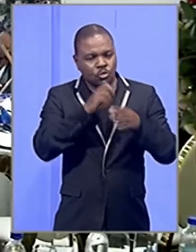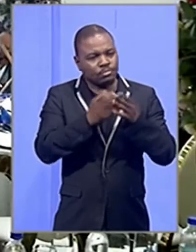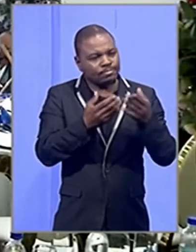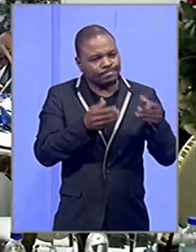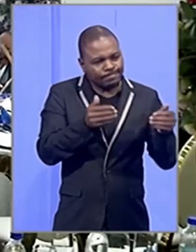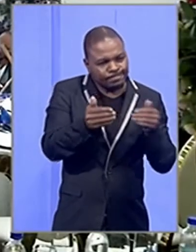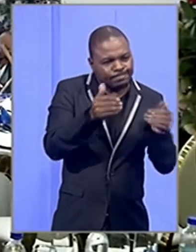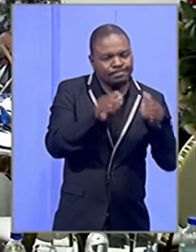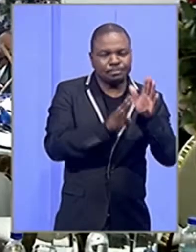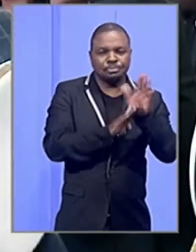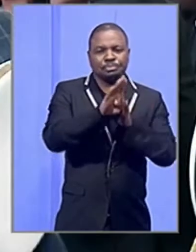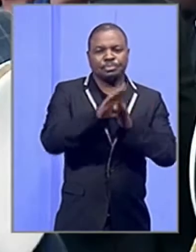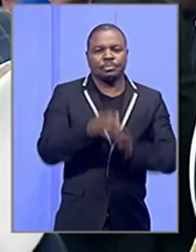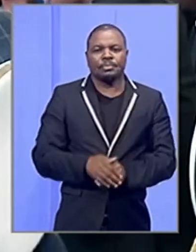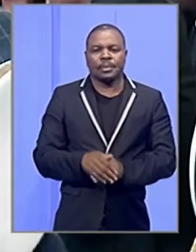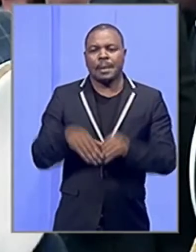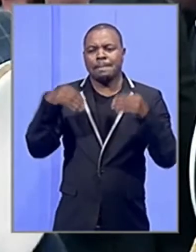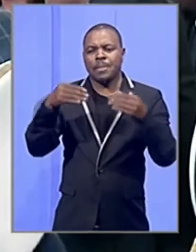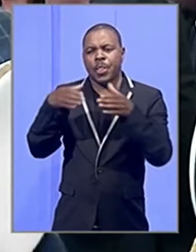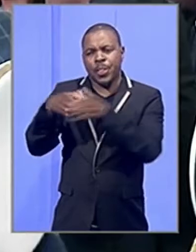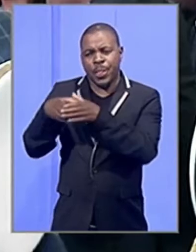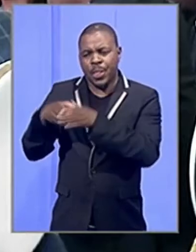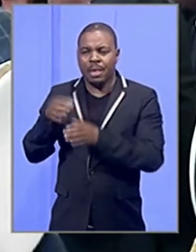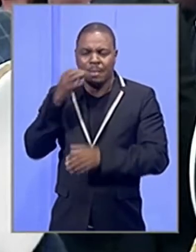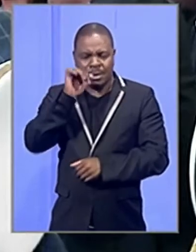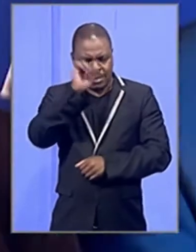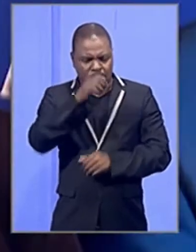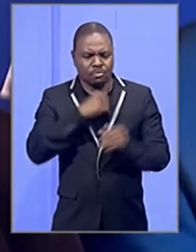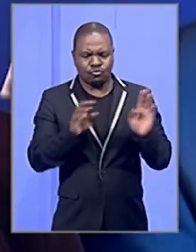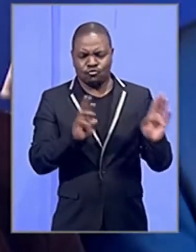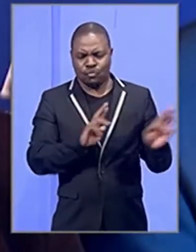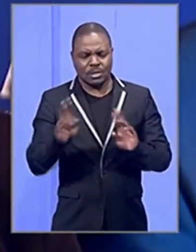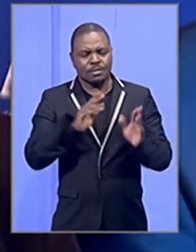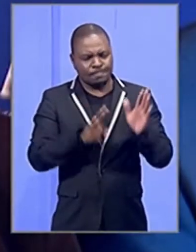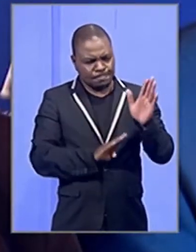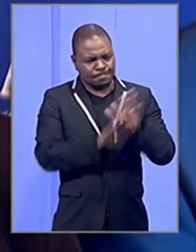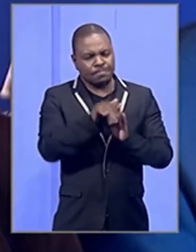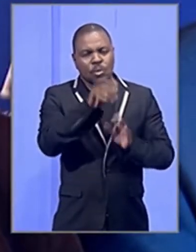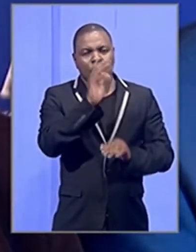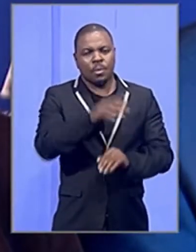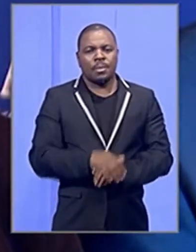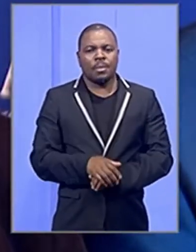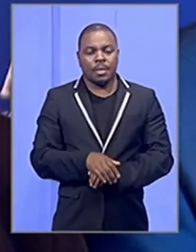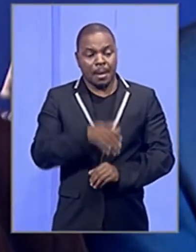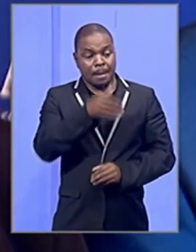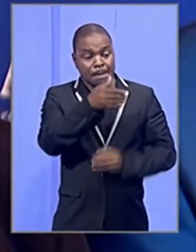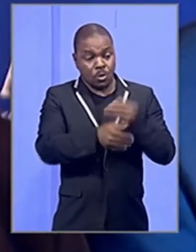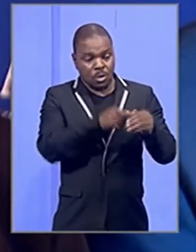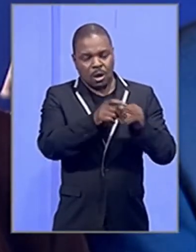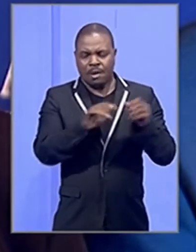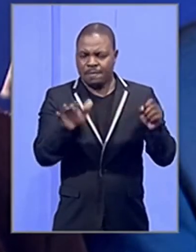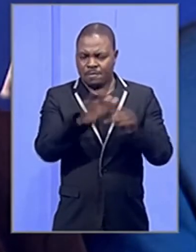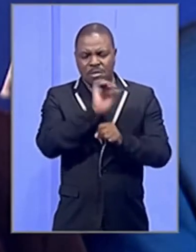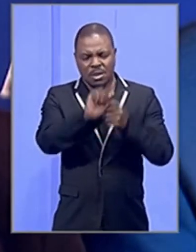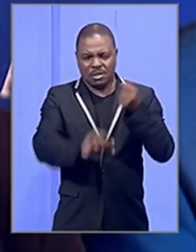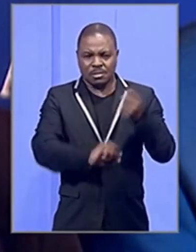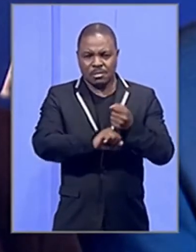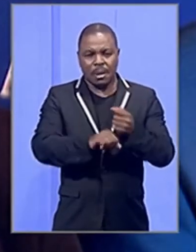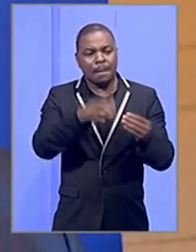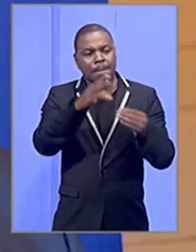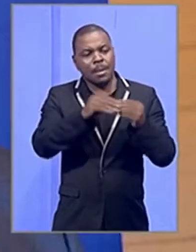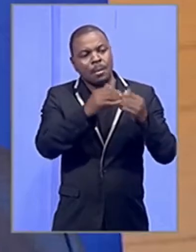it. Bagwebipotlana ba re ba ipaakantse go tsweletsa dikgwebo tse. We're confident and we're fully behind this process, as are our members and